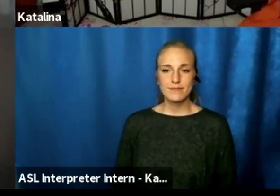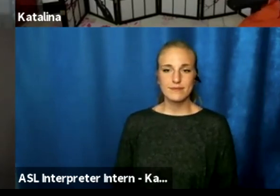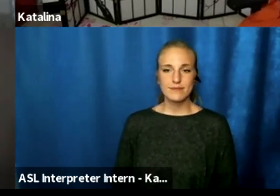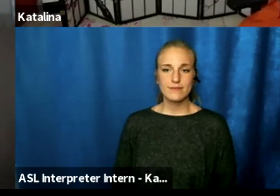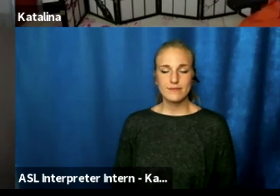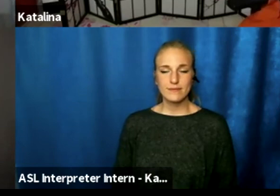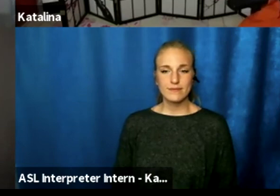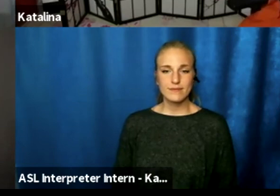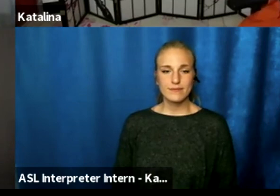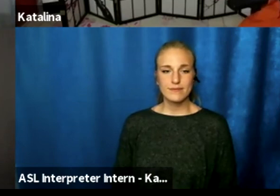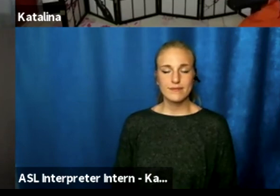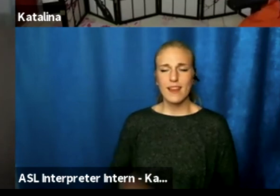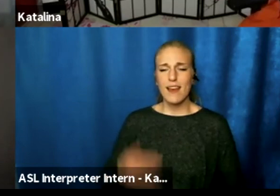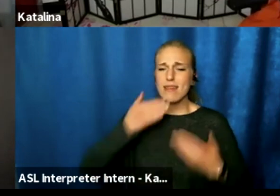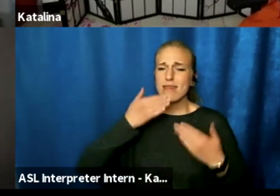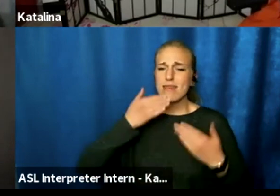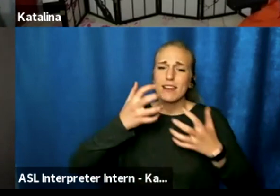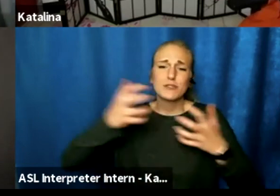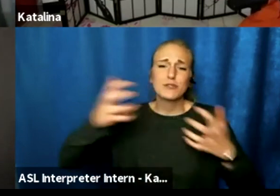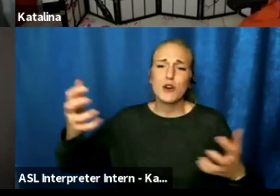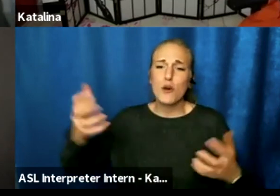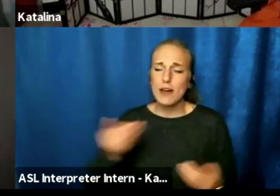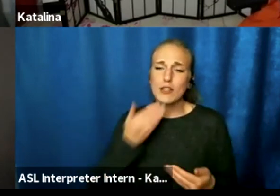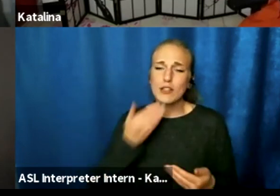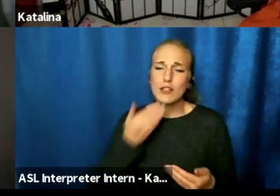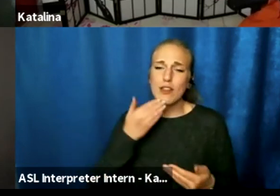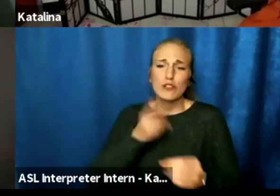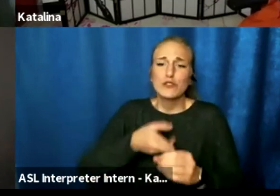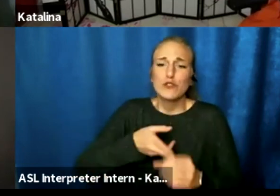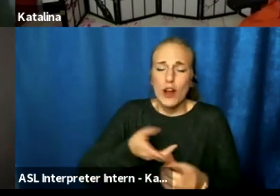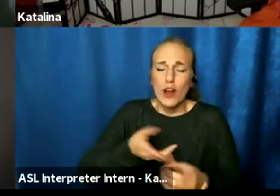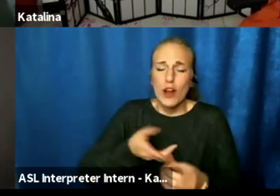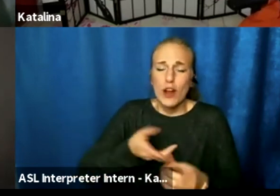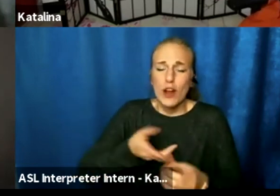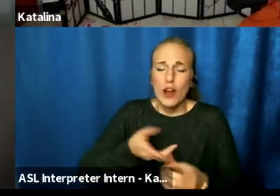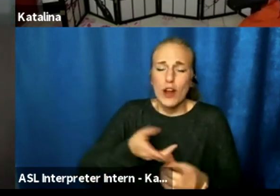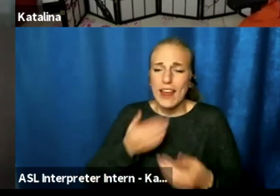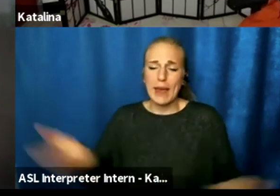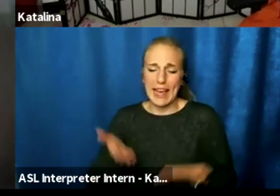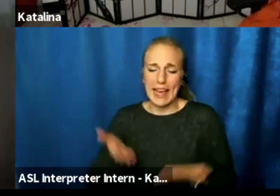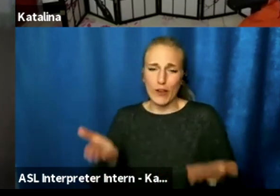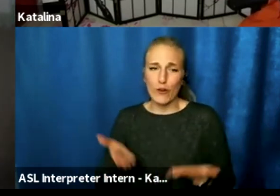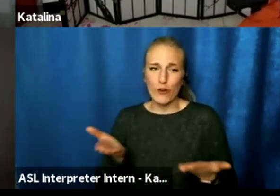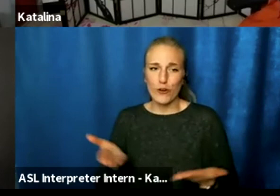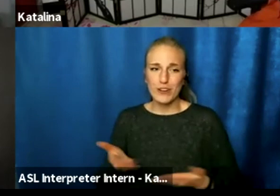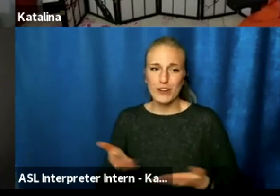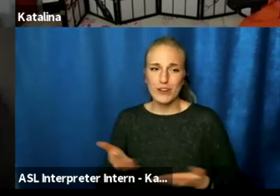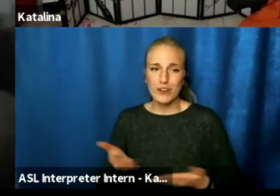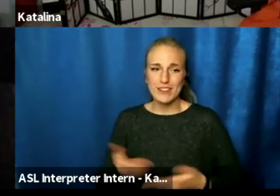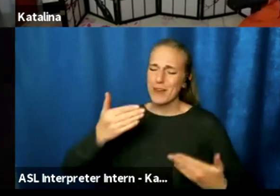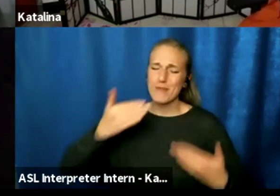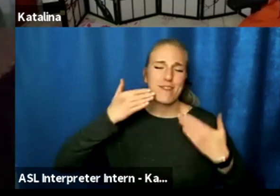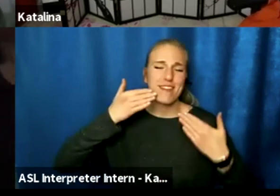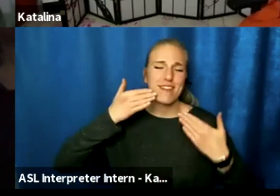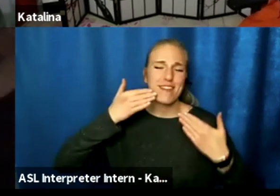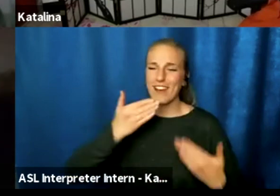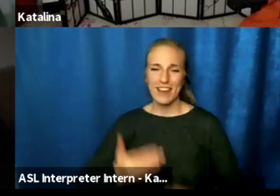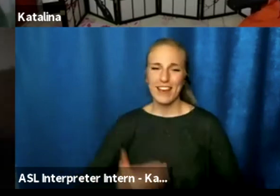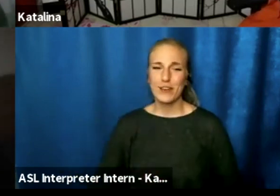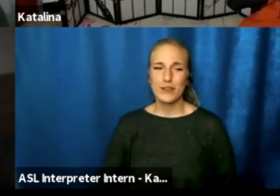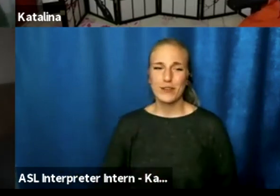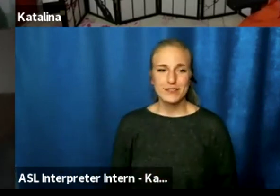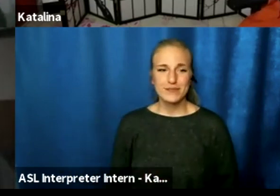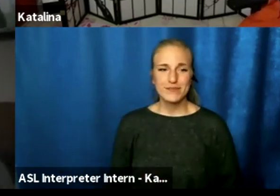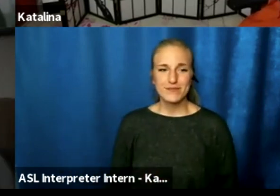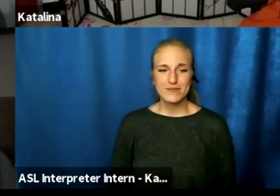Thank you so much. Thank you for joining. Thank you for being here. I say thank you. Thank you. Thank you, Bernadette.